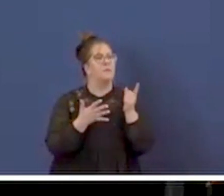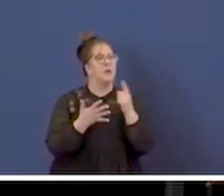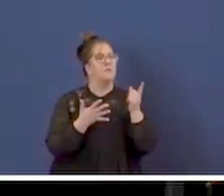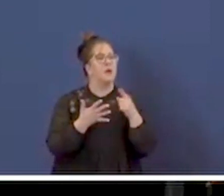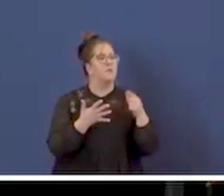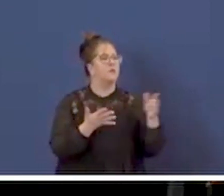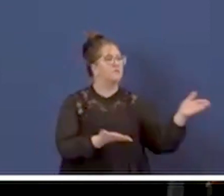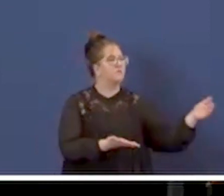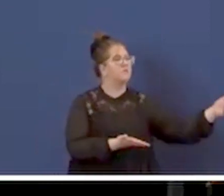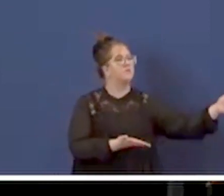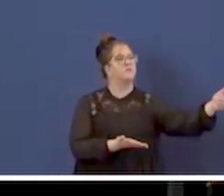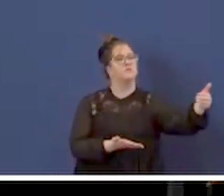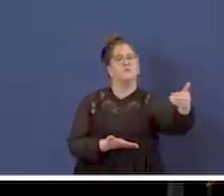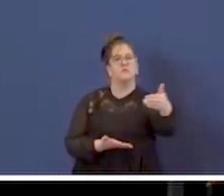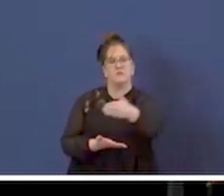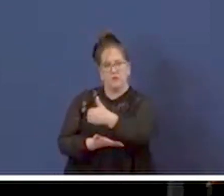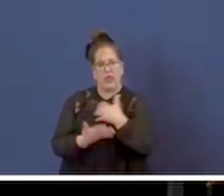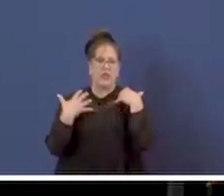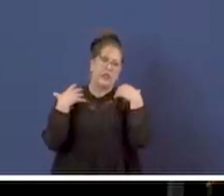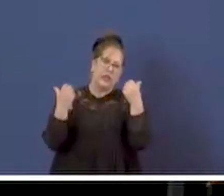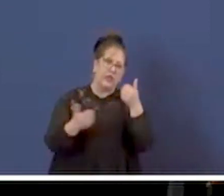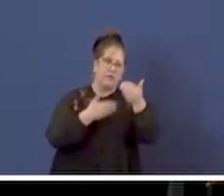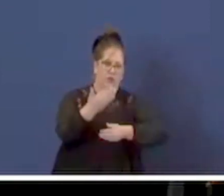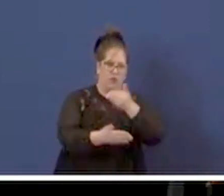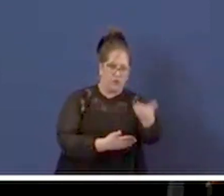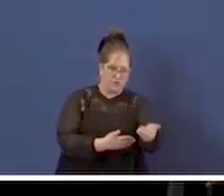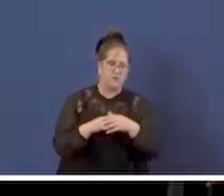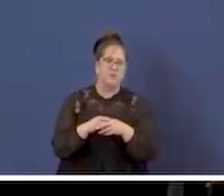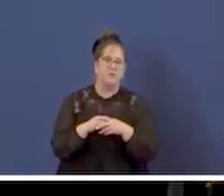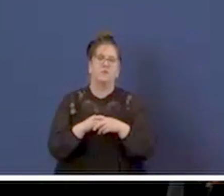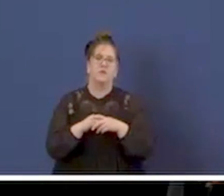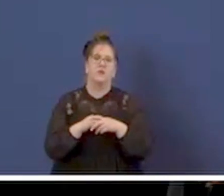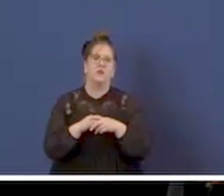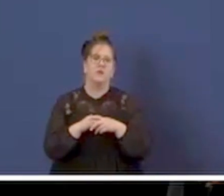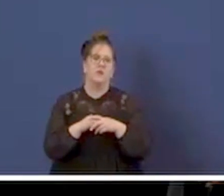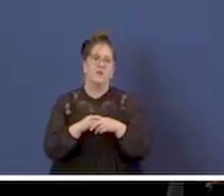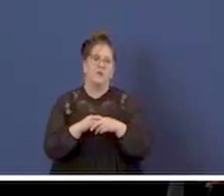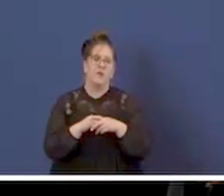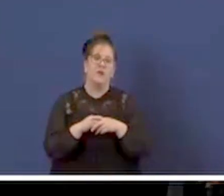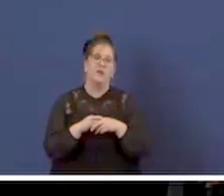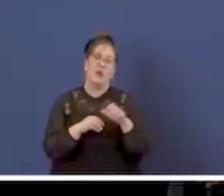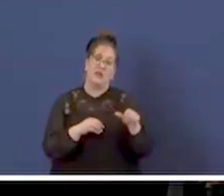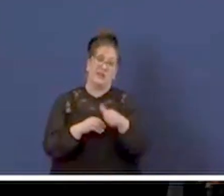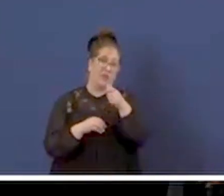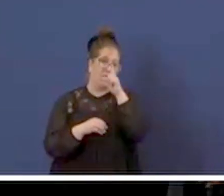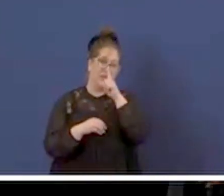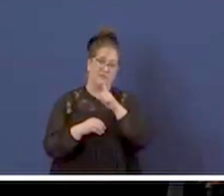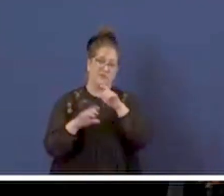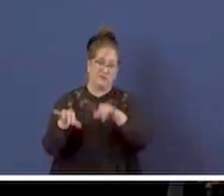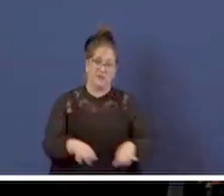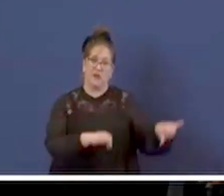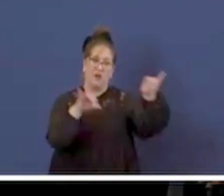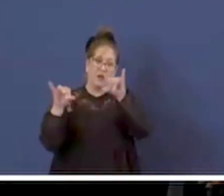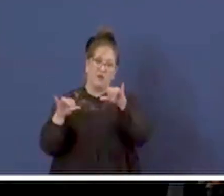be successful and heal and move forward. Another very big and common problem we see is